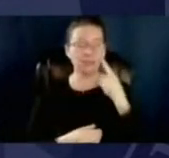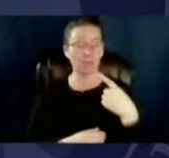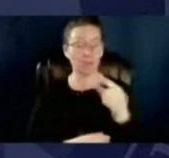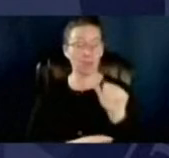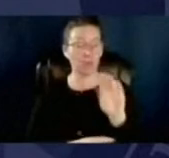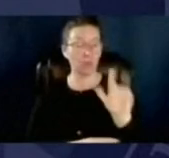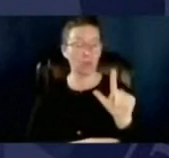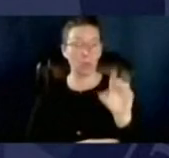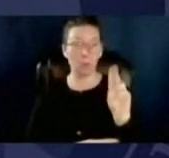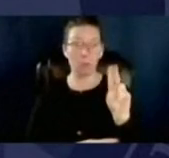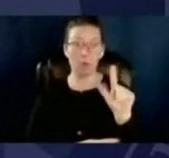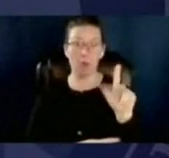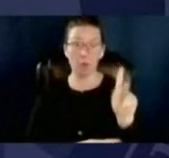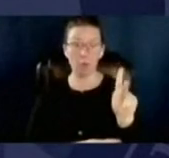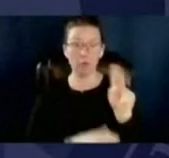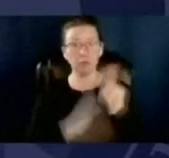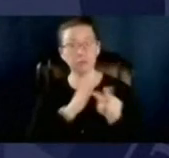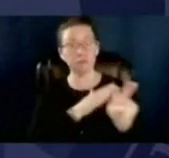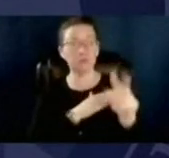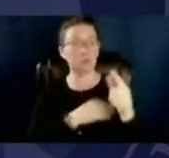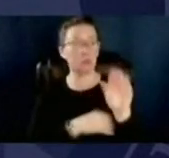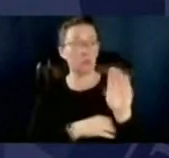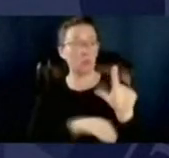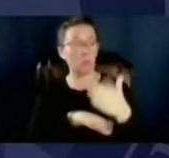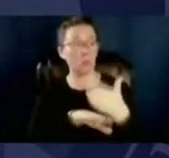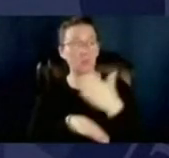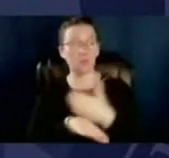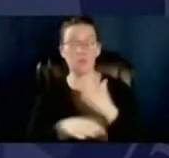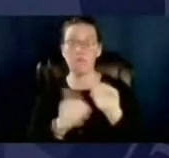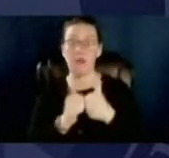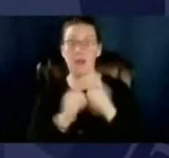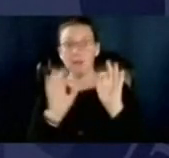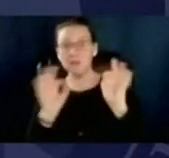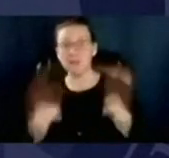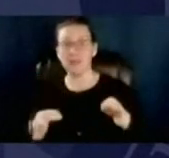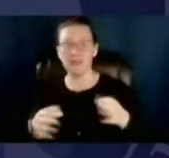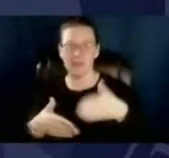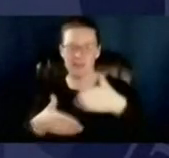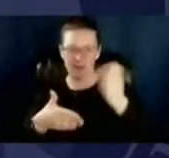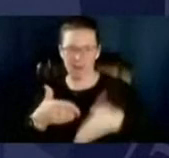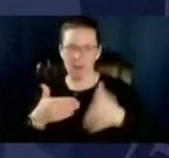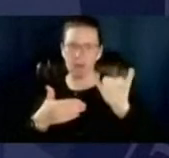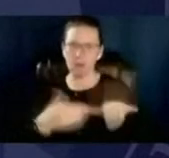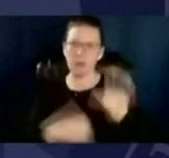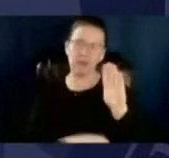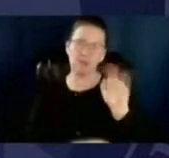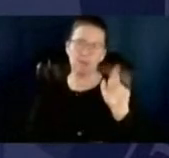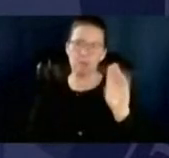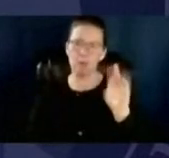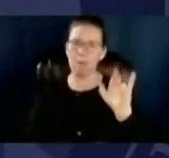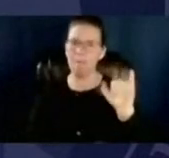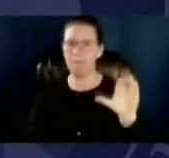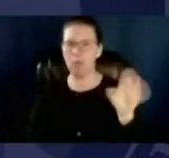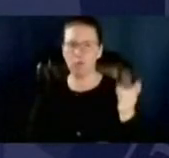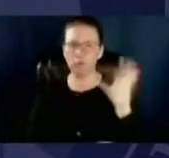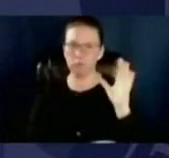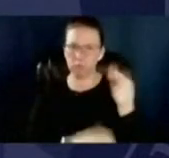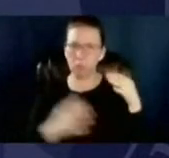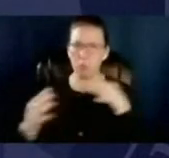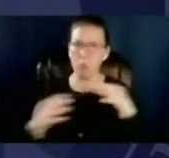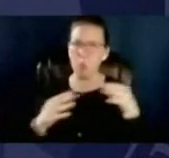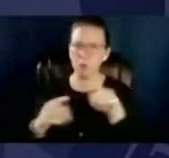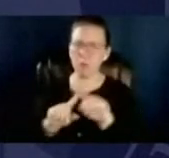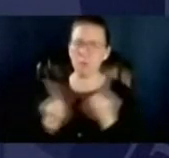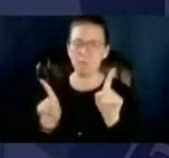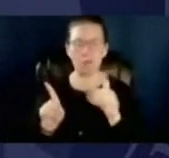could do to improve the global outlook would be to end that barbaric war. But I think the outlook